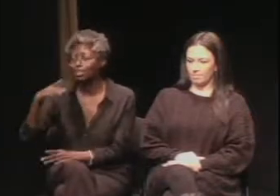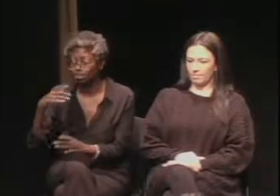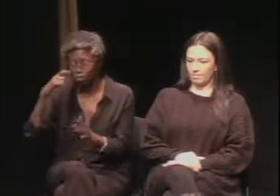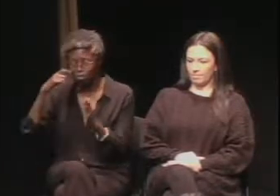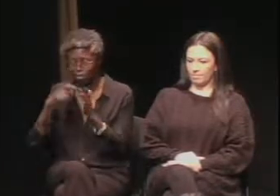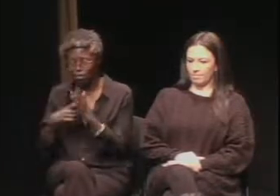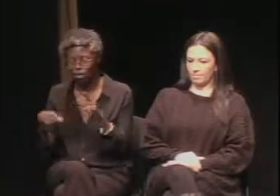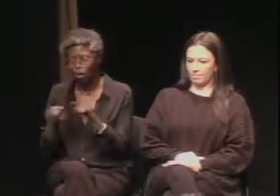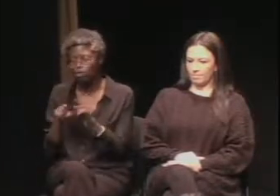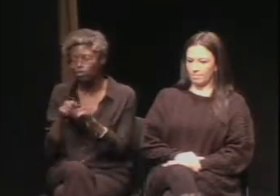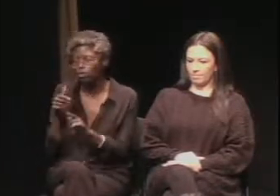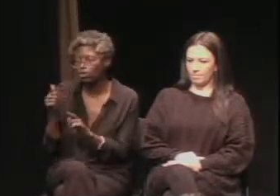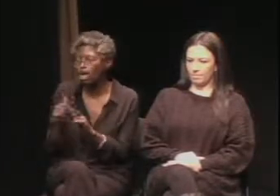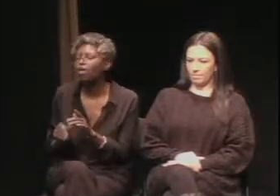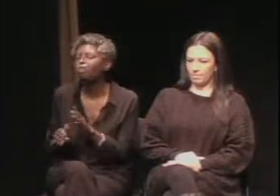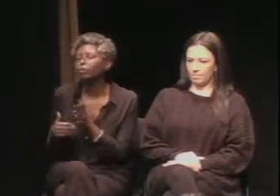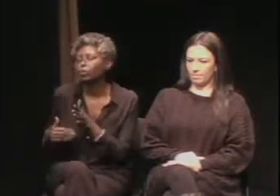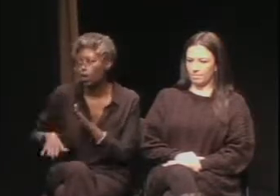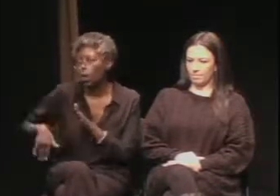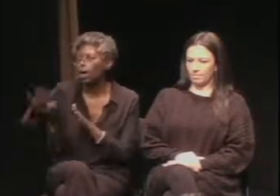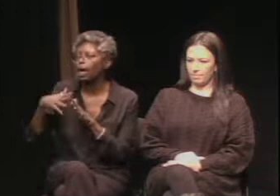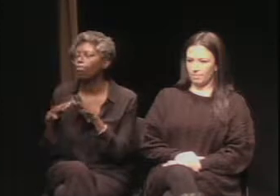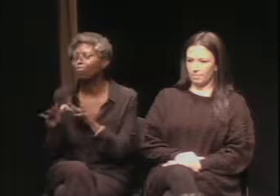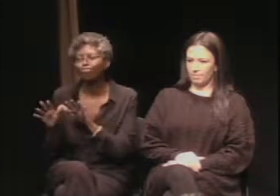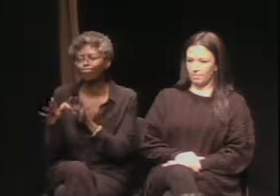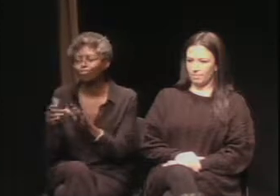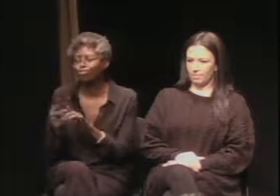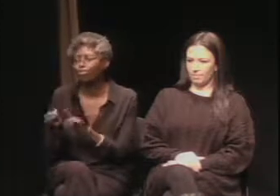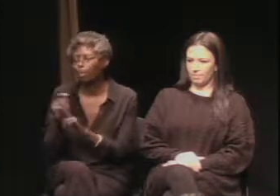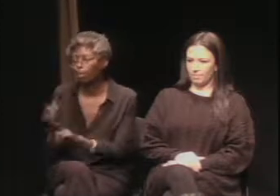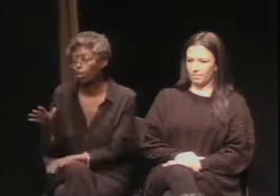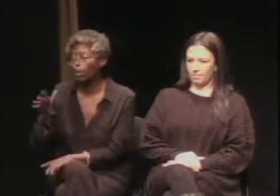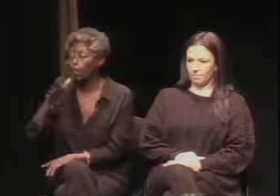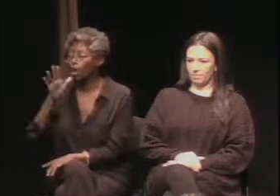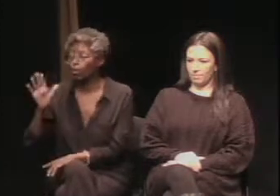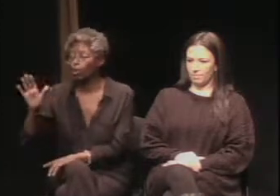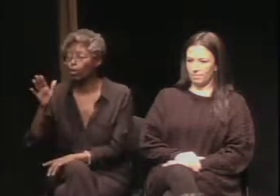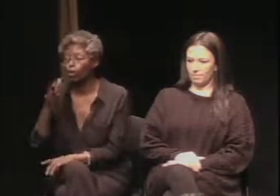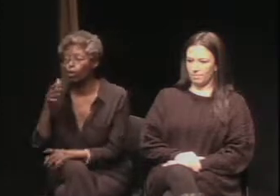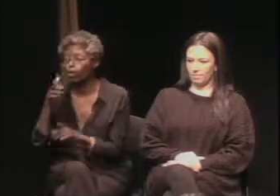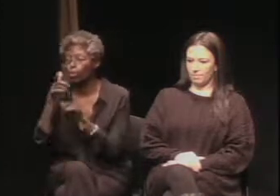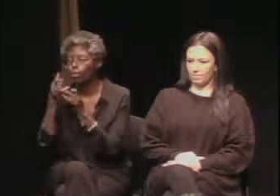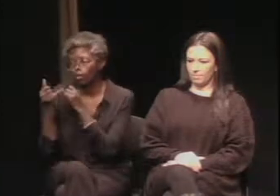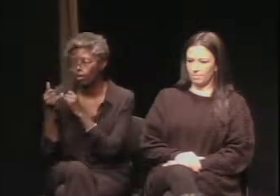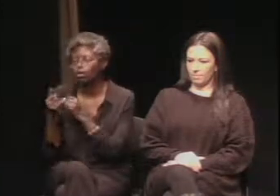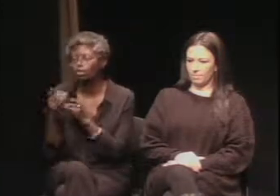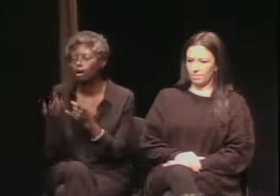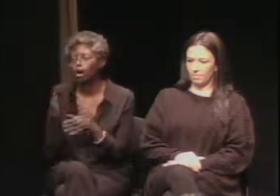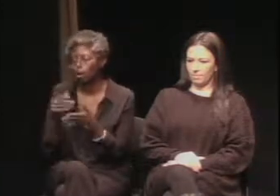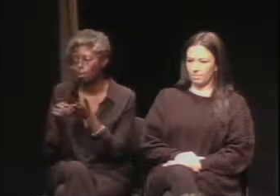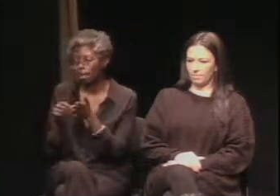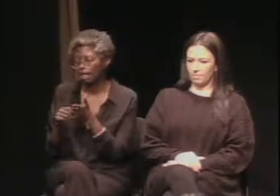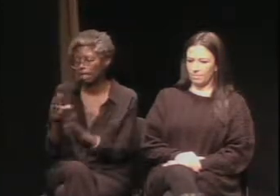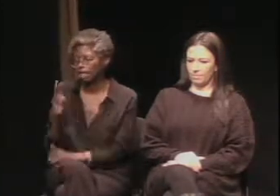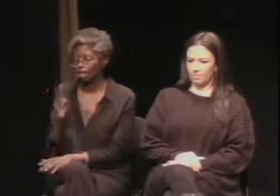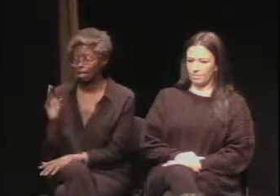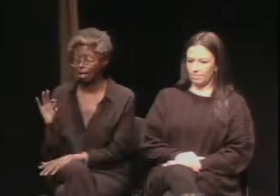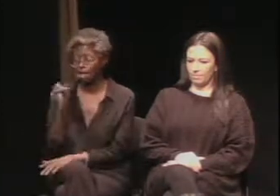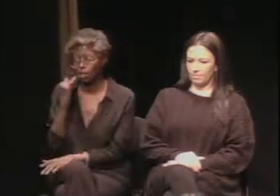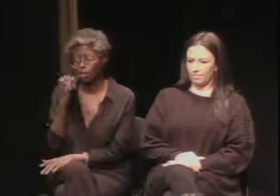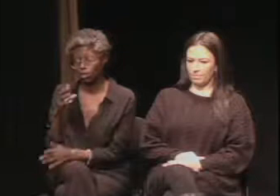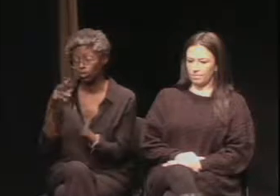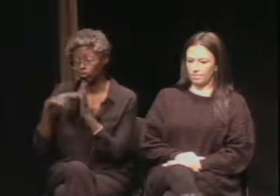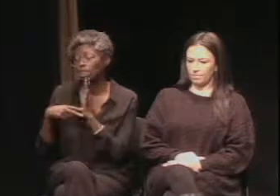as a child by her mother's boyfriend, Mr. Freeman. And that's on page 69, if you want to